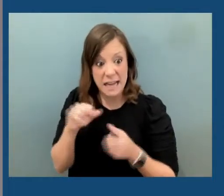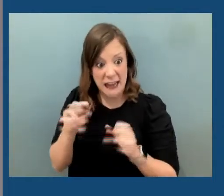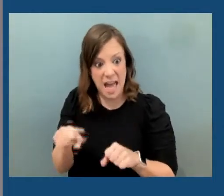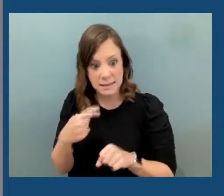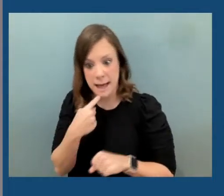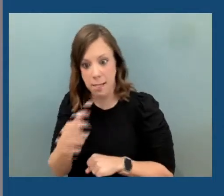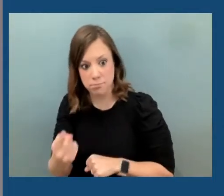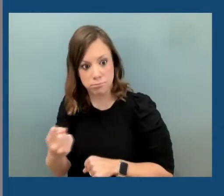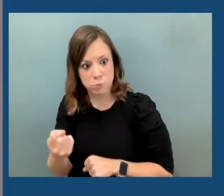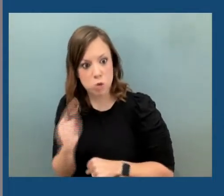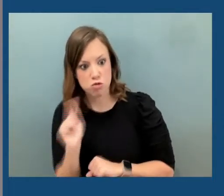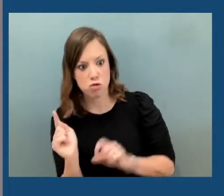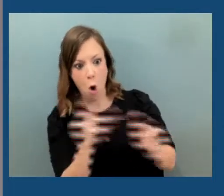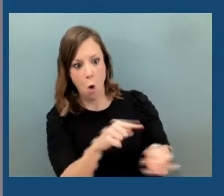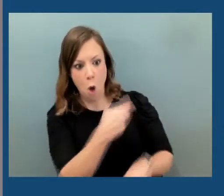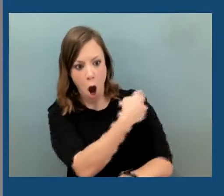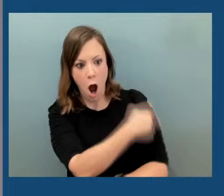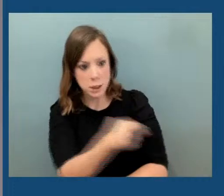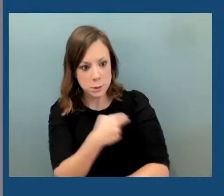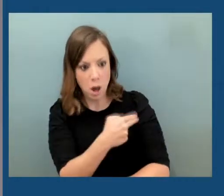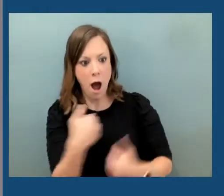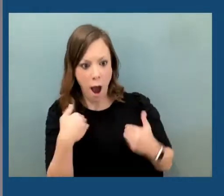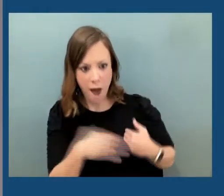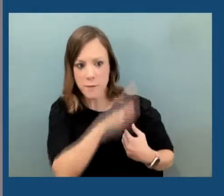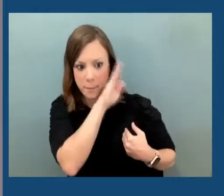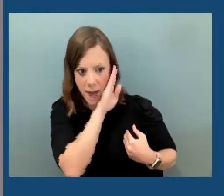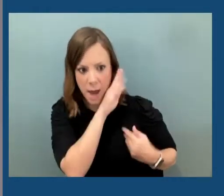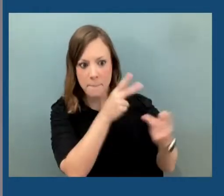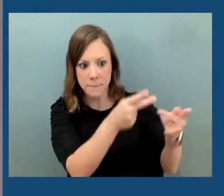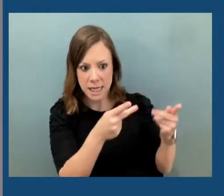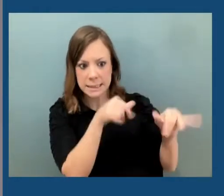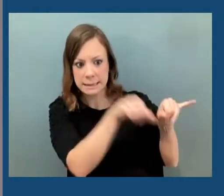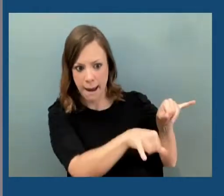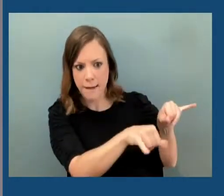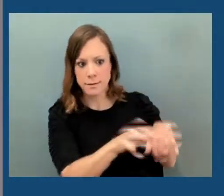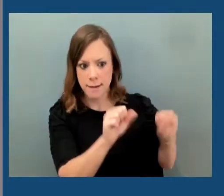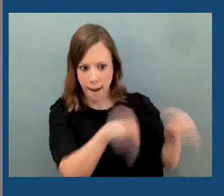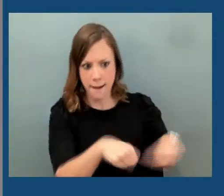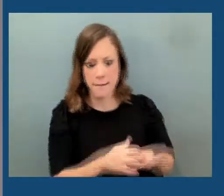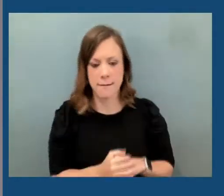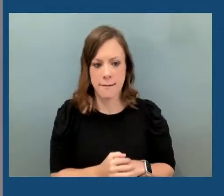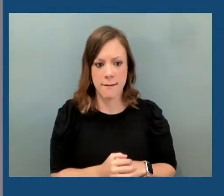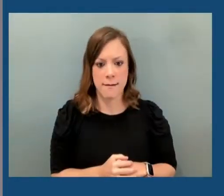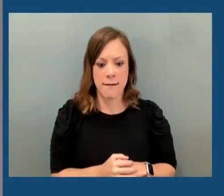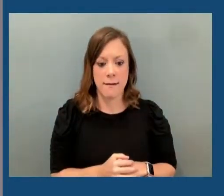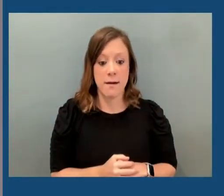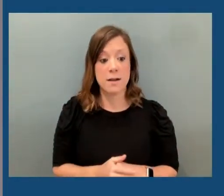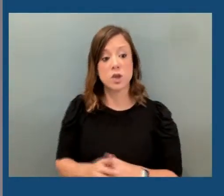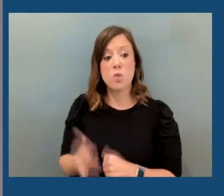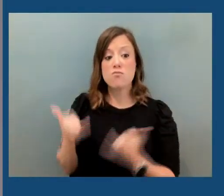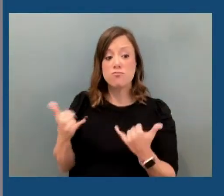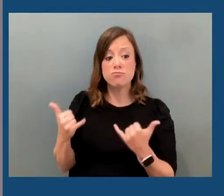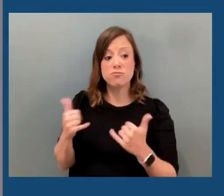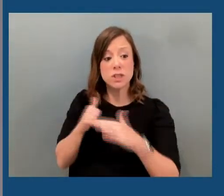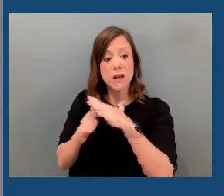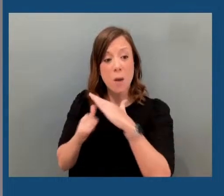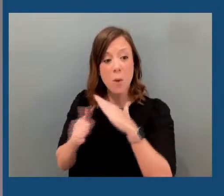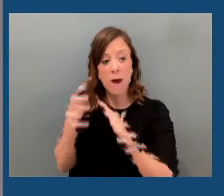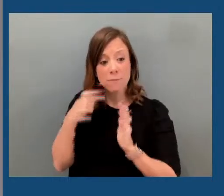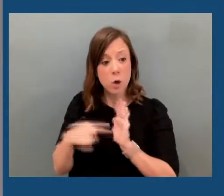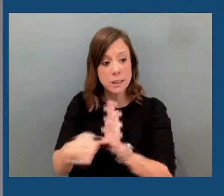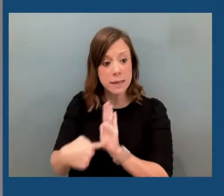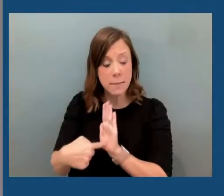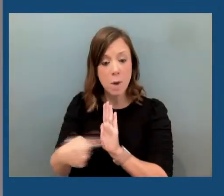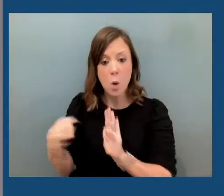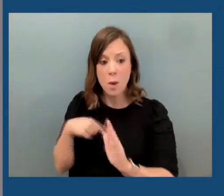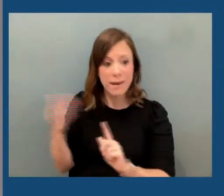talked about that first. Then we said, when we take people, let's use the subway, for example, we finally convinced them to leave.